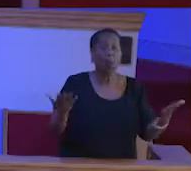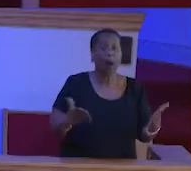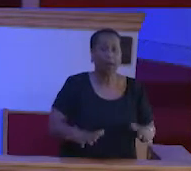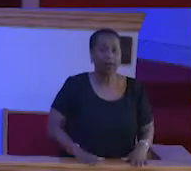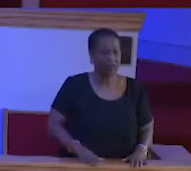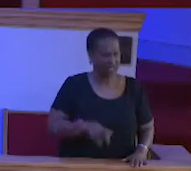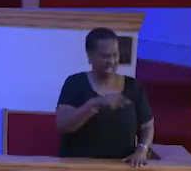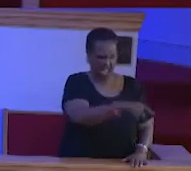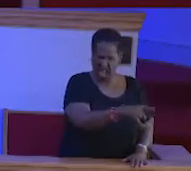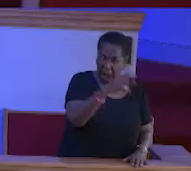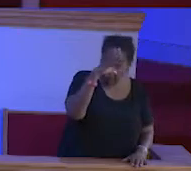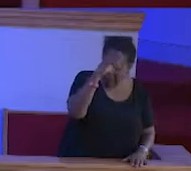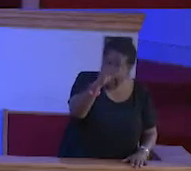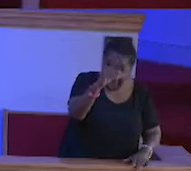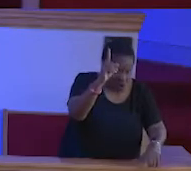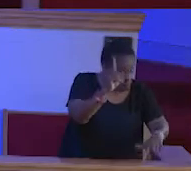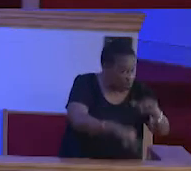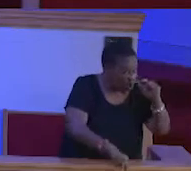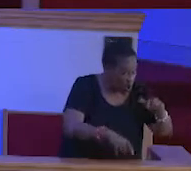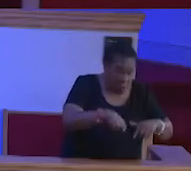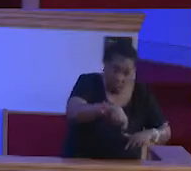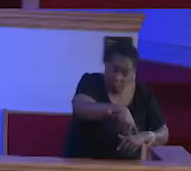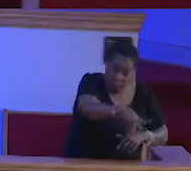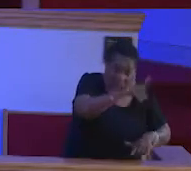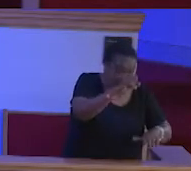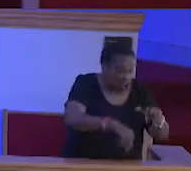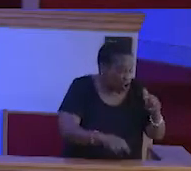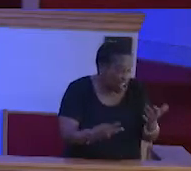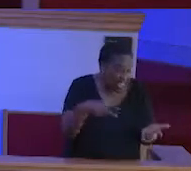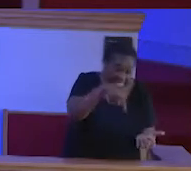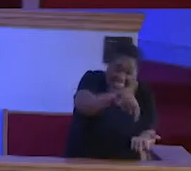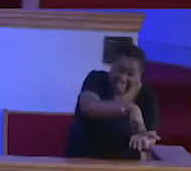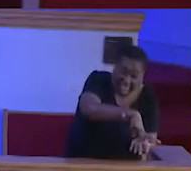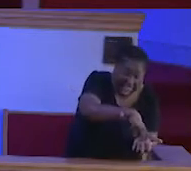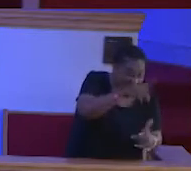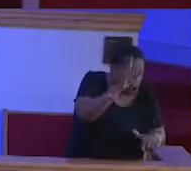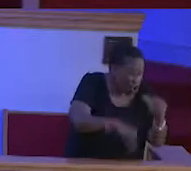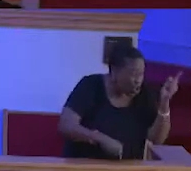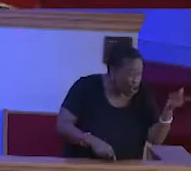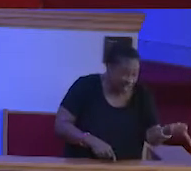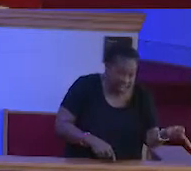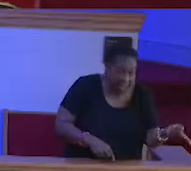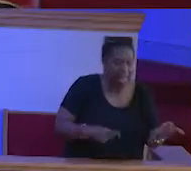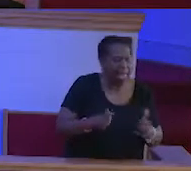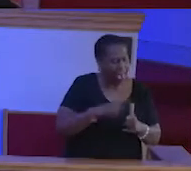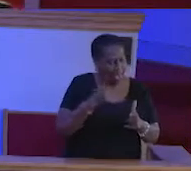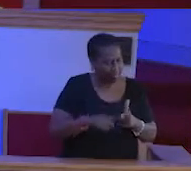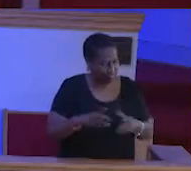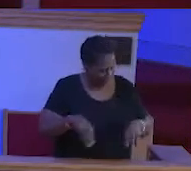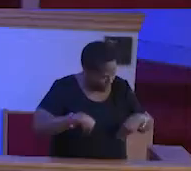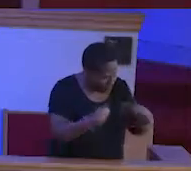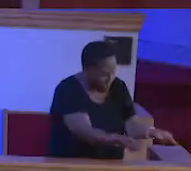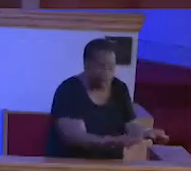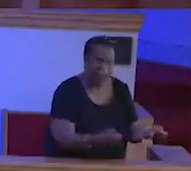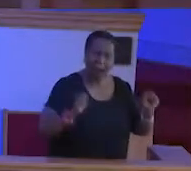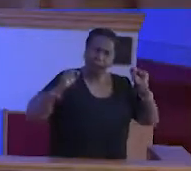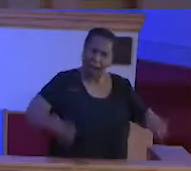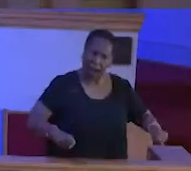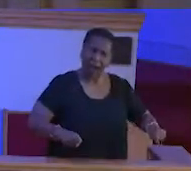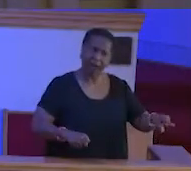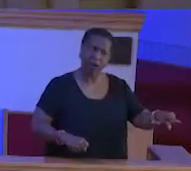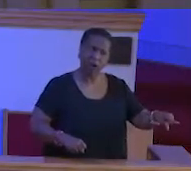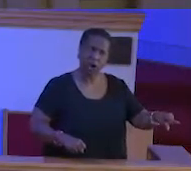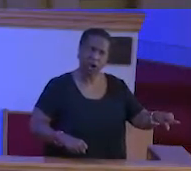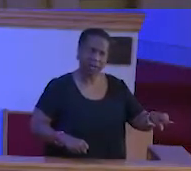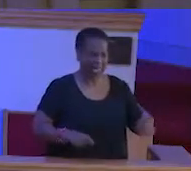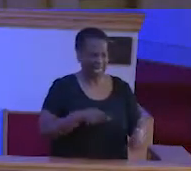A man who had never walked or stood, at once receiving that ability, one would imagine